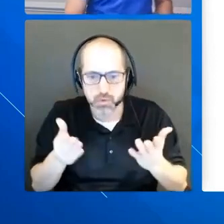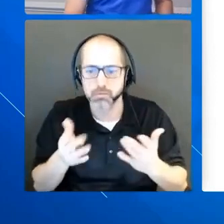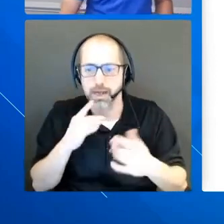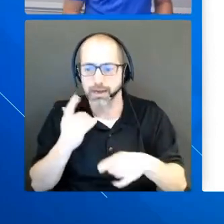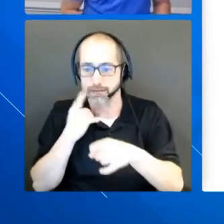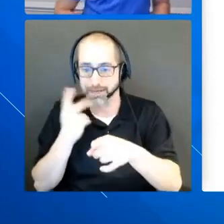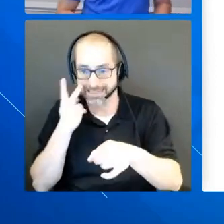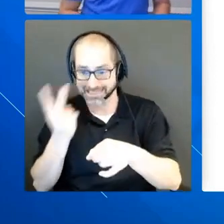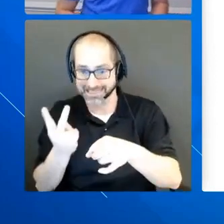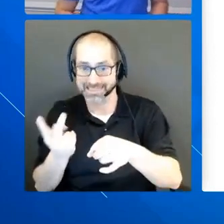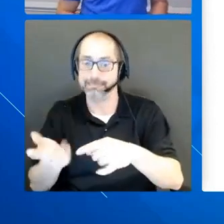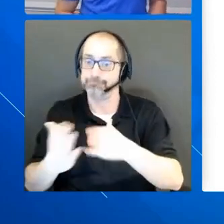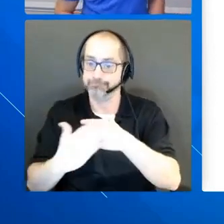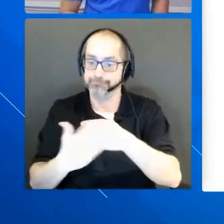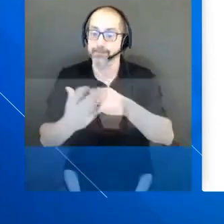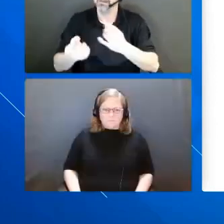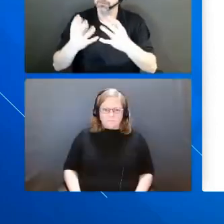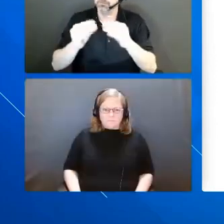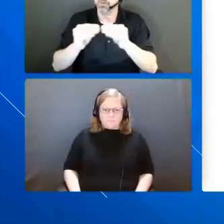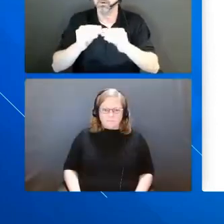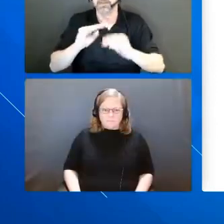back.